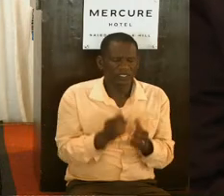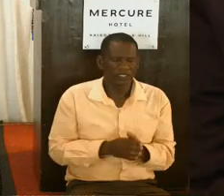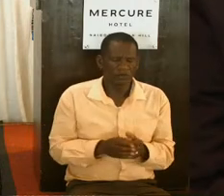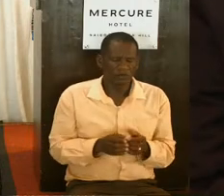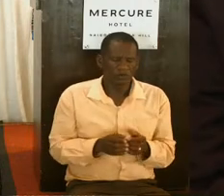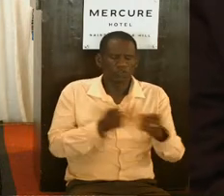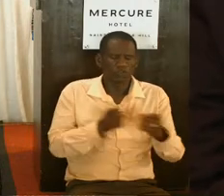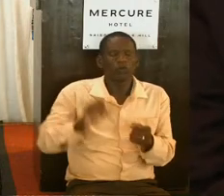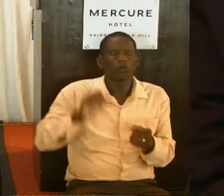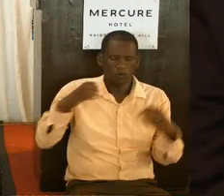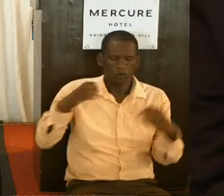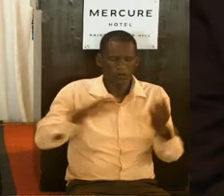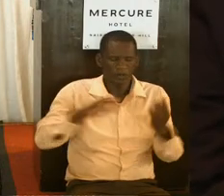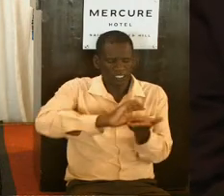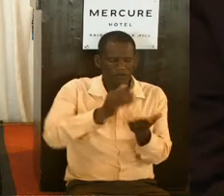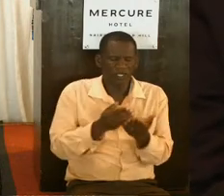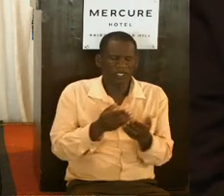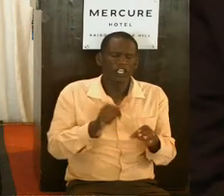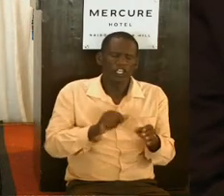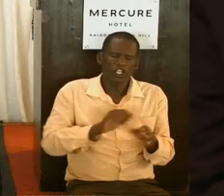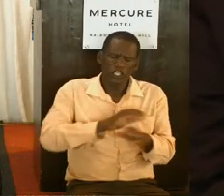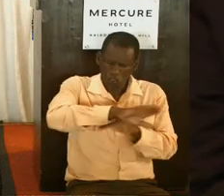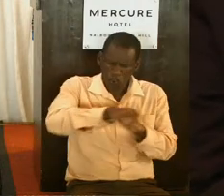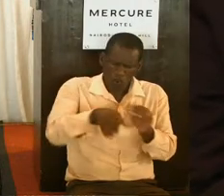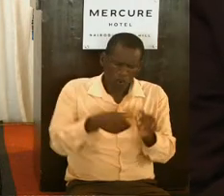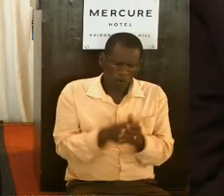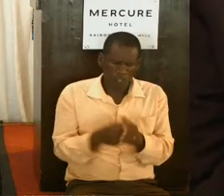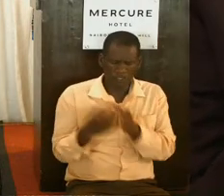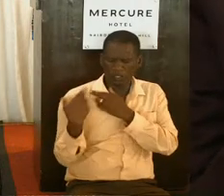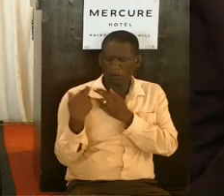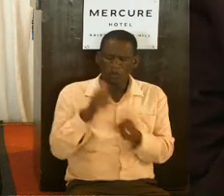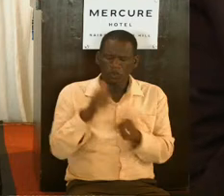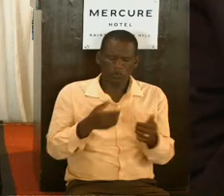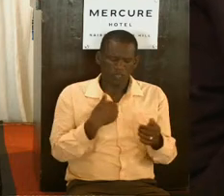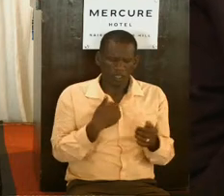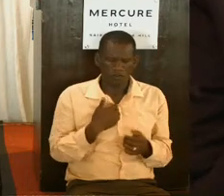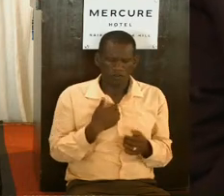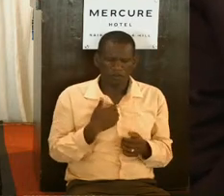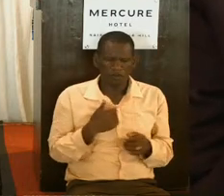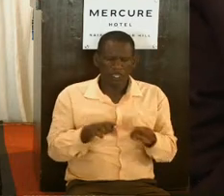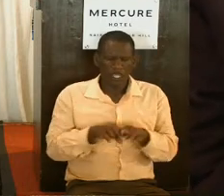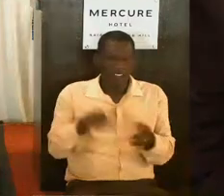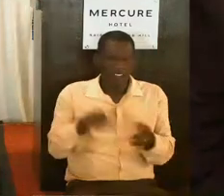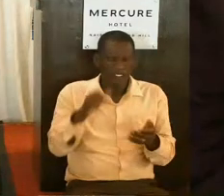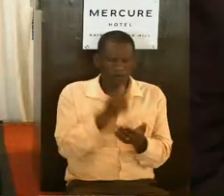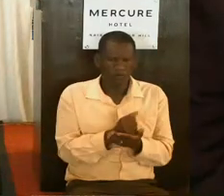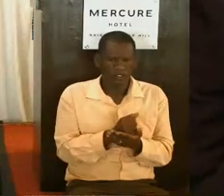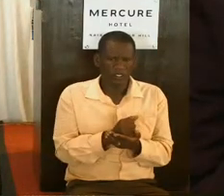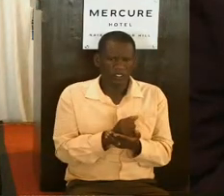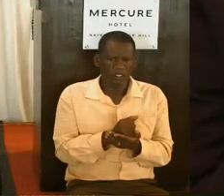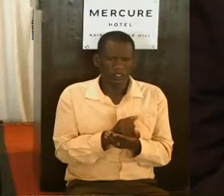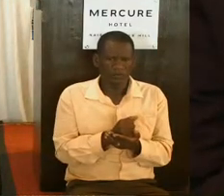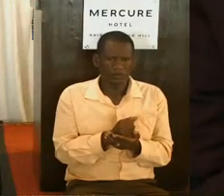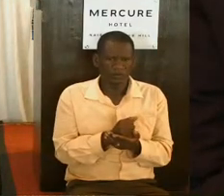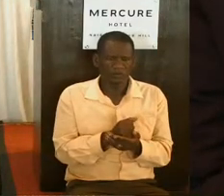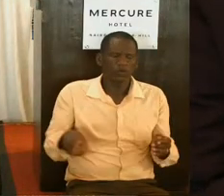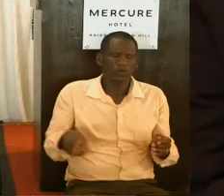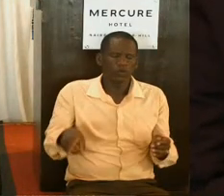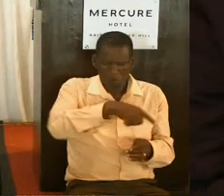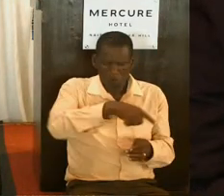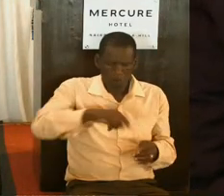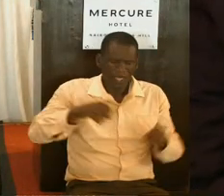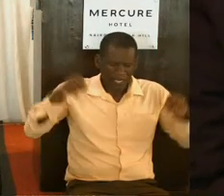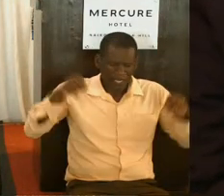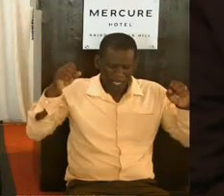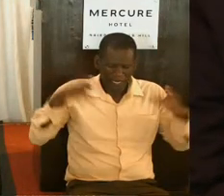in all the tasks that we do as an office we are clearly